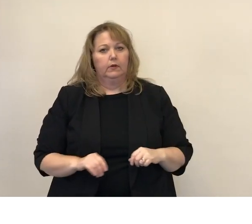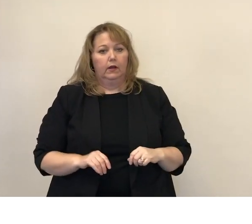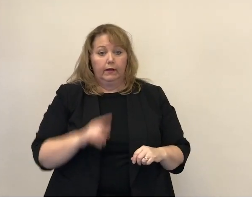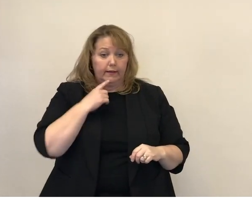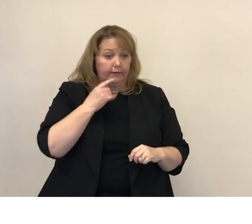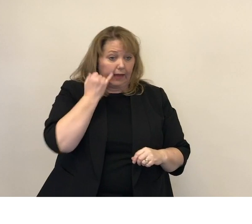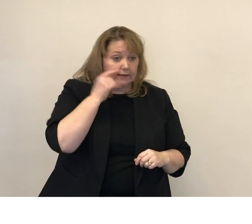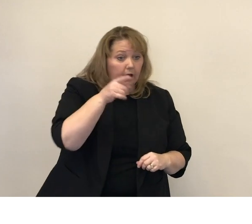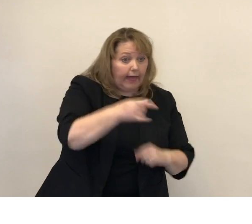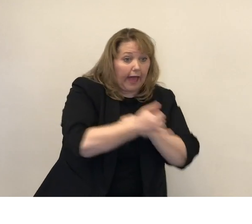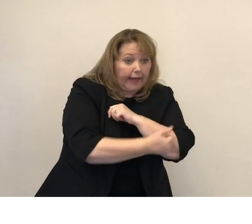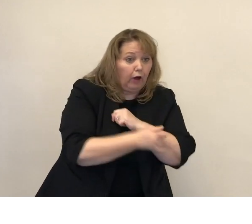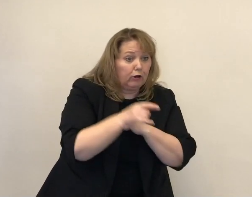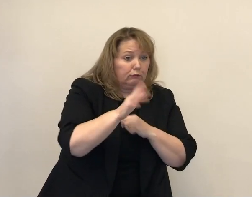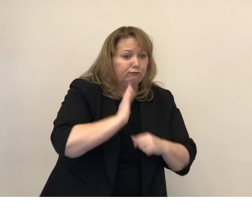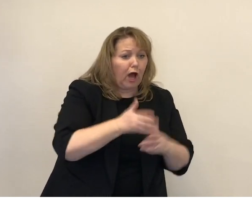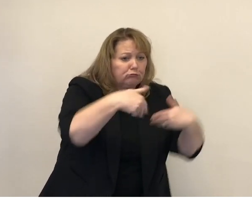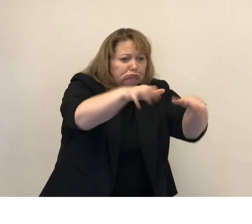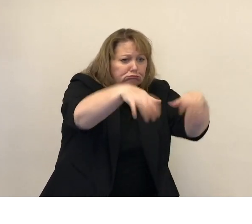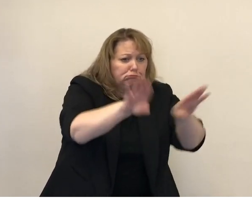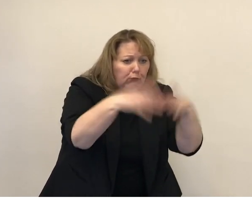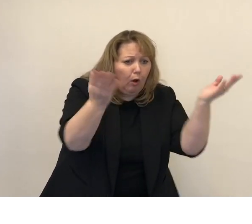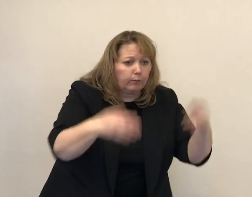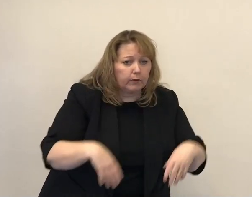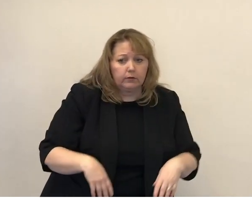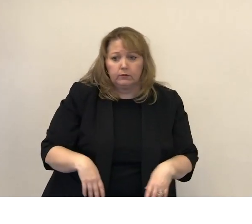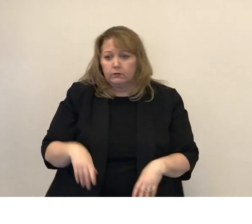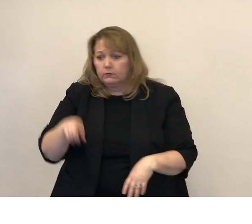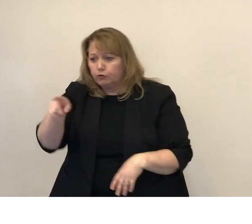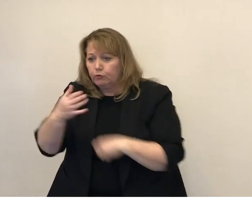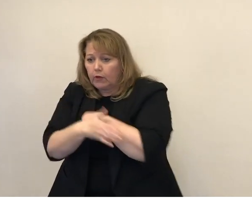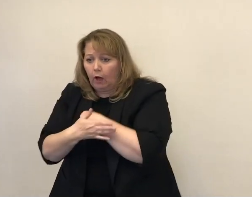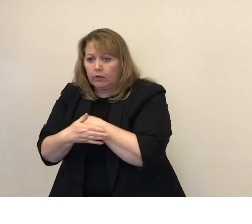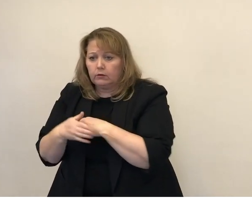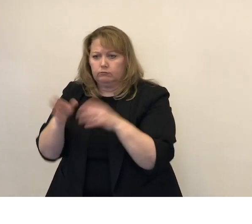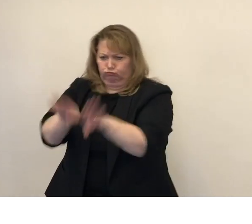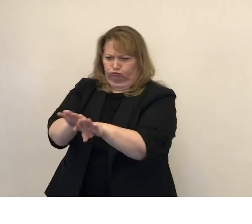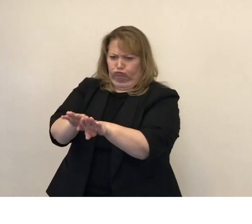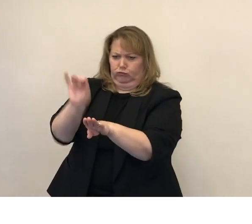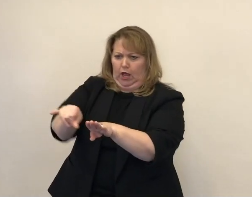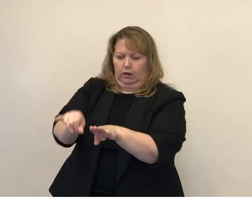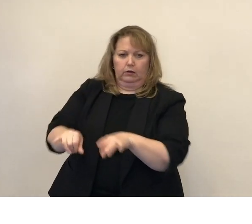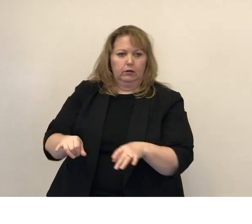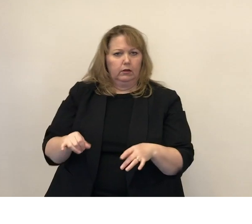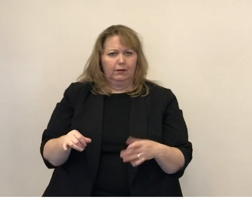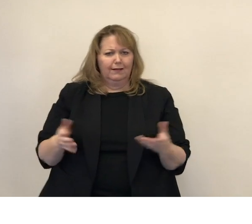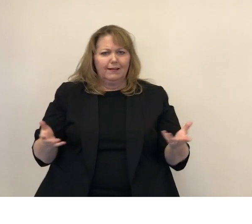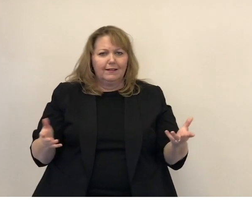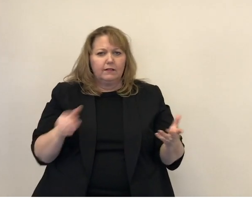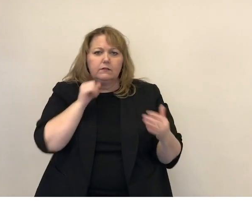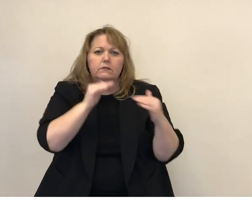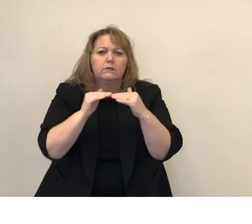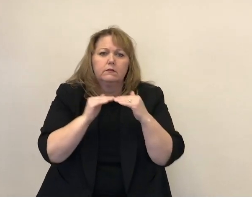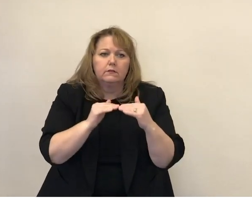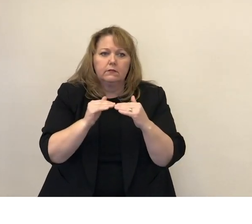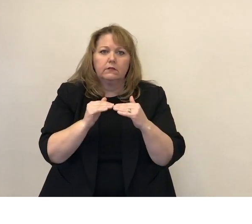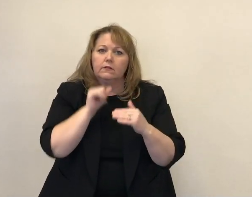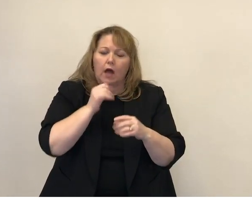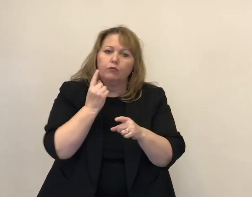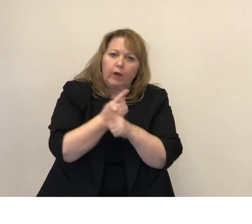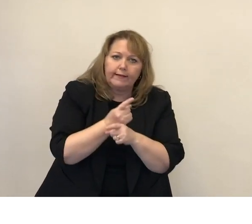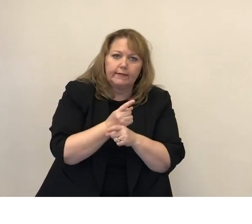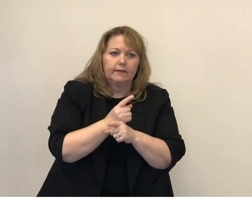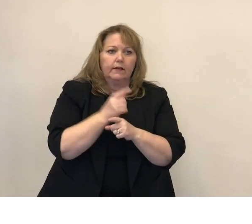becomes a hot spot, just because they're smaller counties doesn't mean that they don't have an issue there. Humboldt County is one that we've had a significant number of